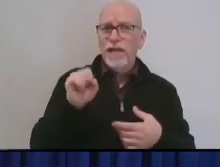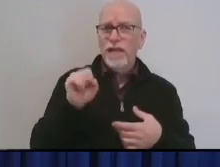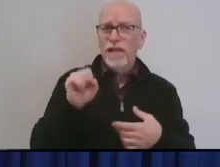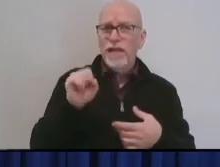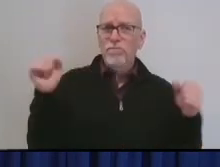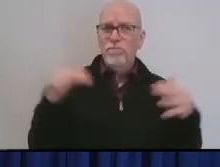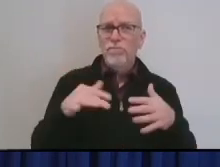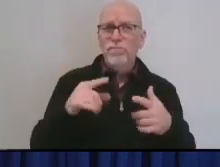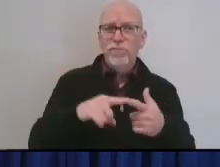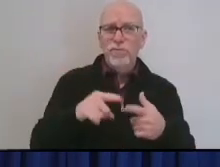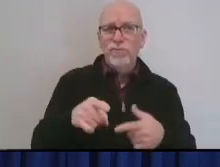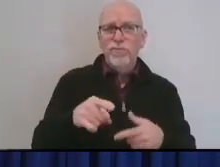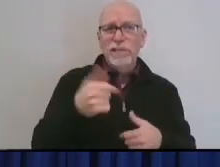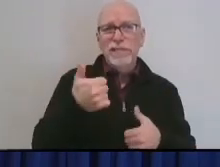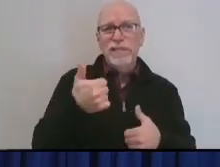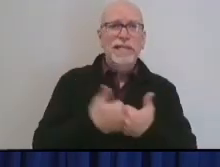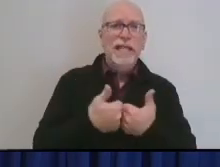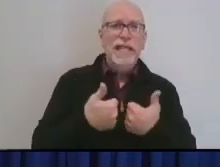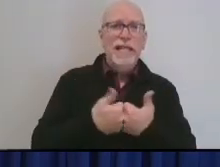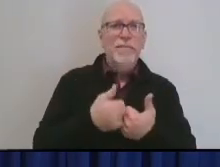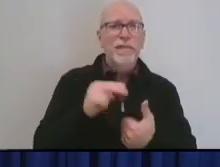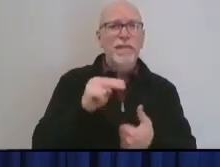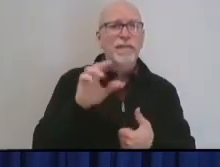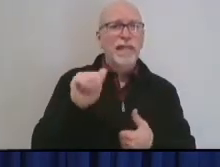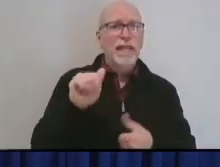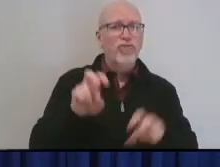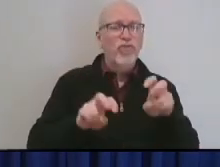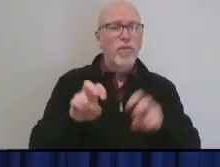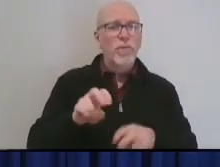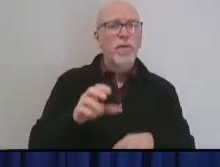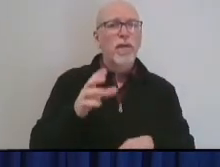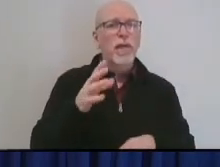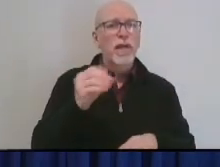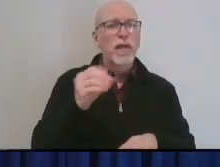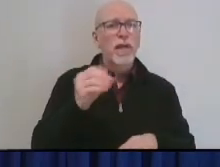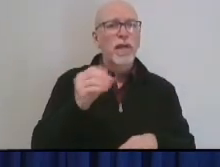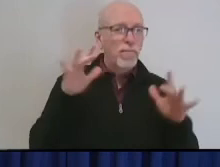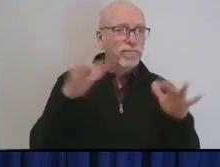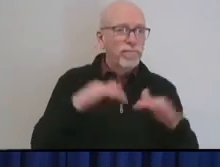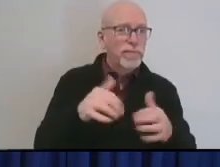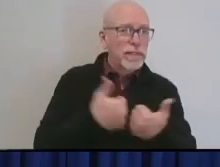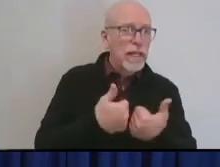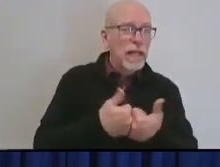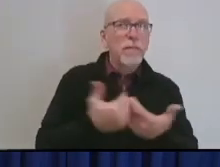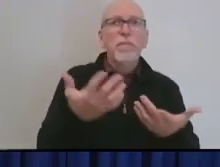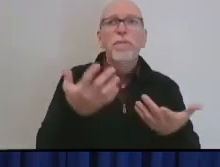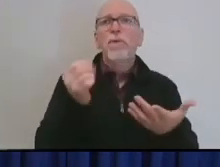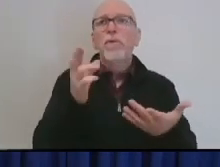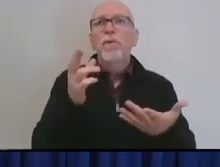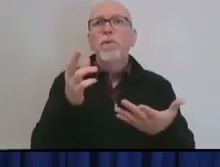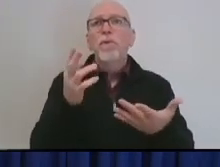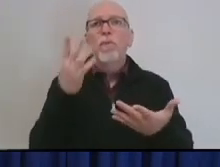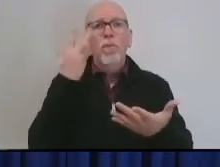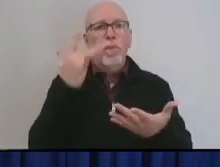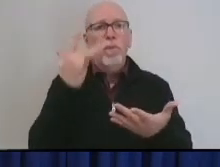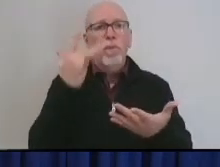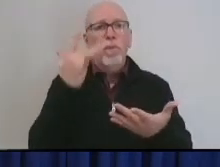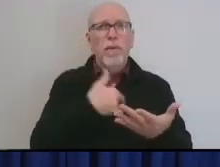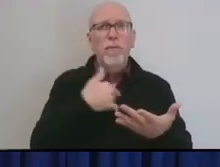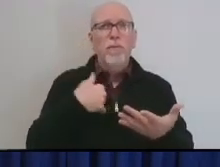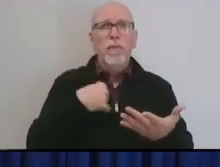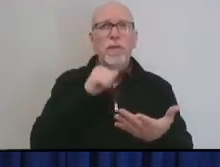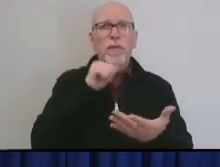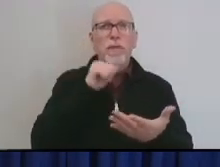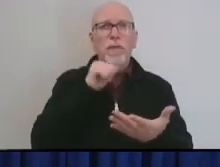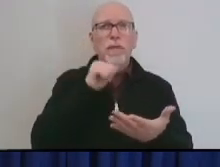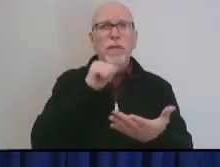attend games at the NCAA tournaments and what that might do to our numbers? And why are we not going to be counting the